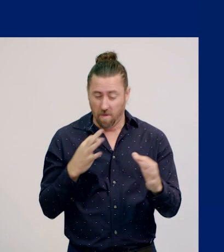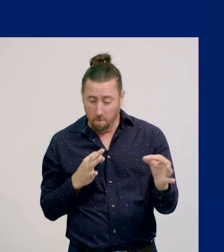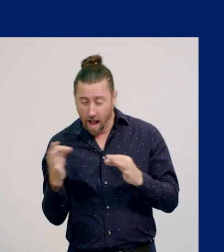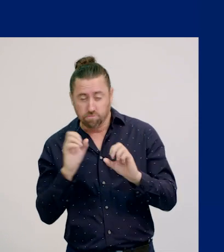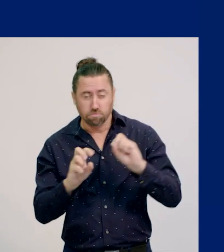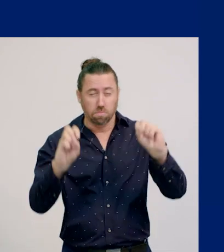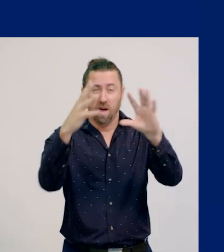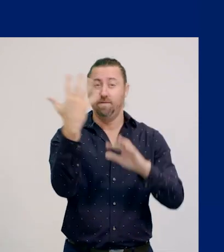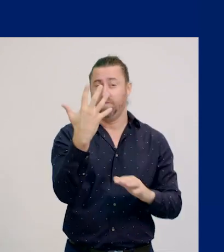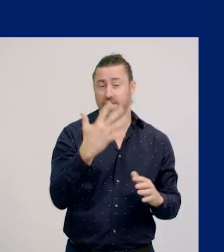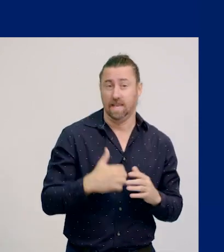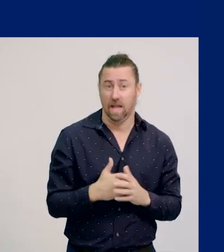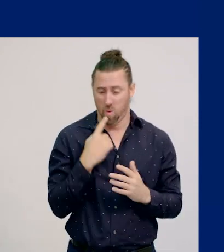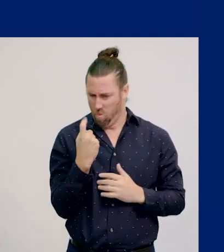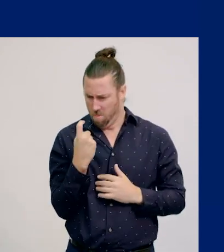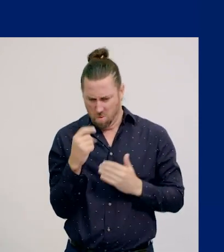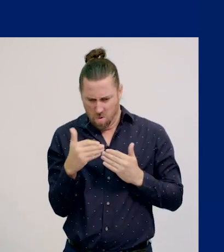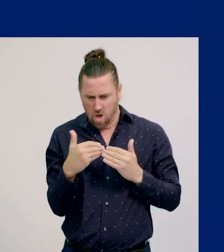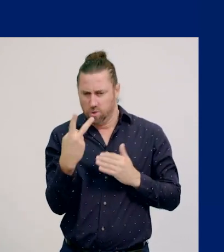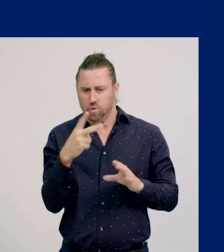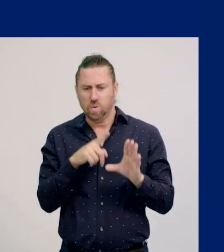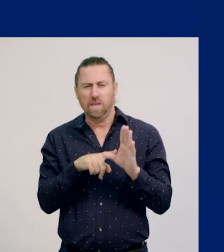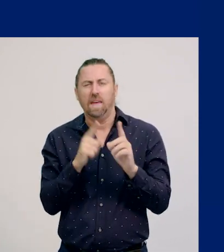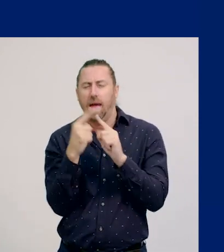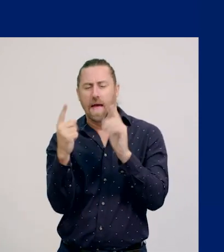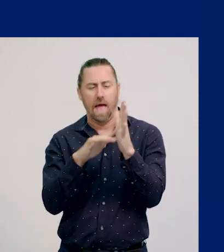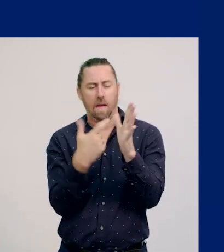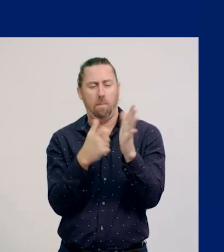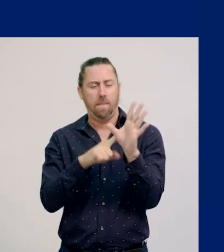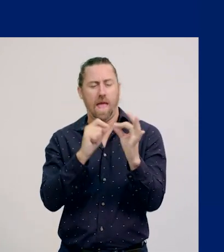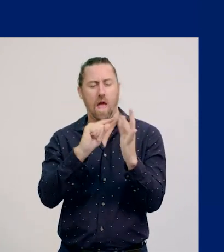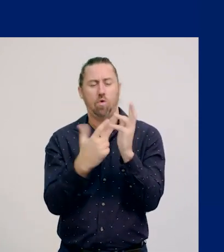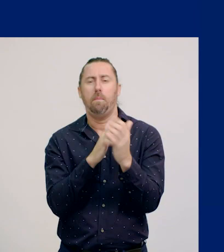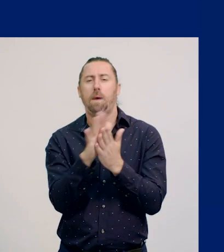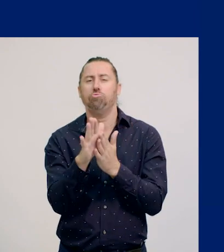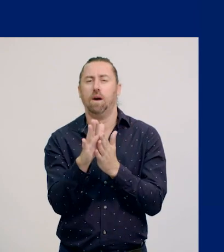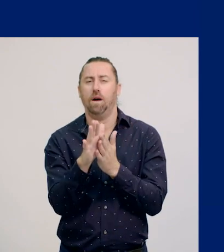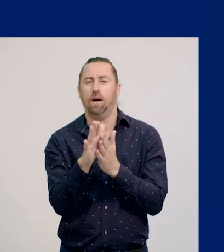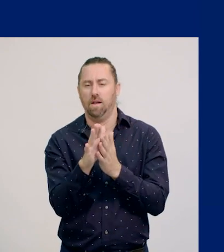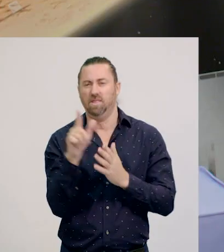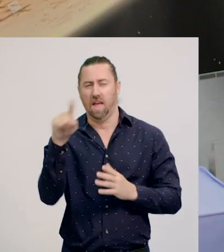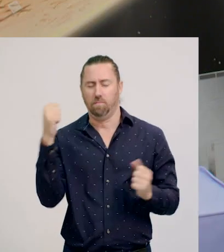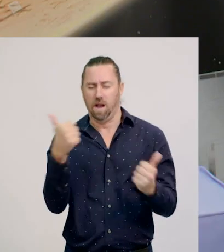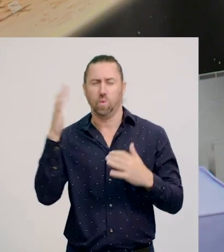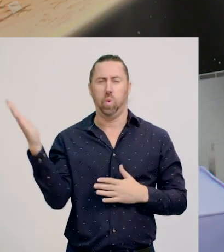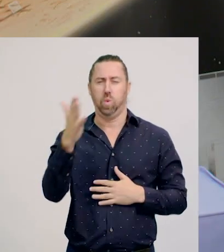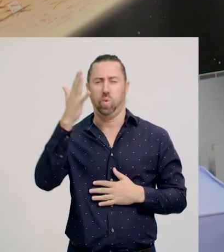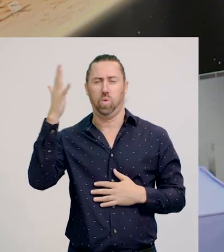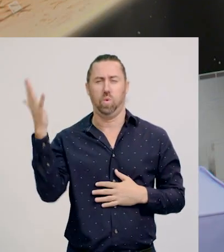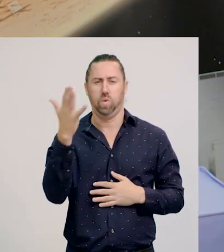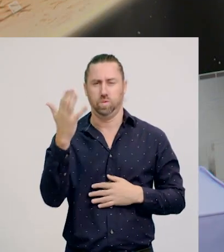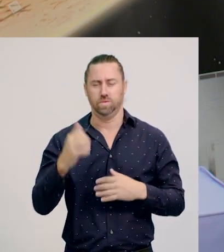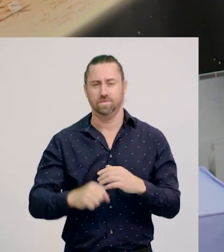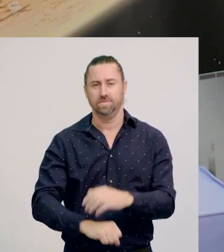are planned, including another in the next 2 years on the coast near Maryborough, where there's plenty of wind. This wind farm